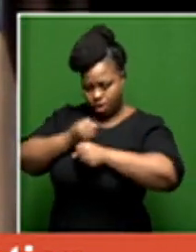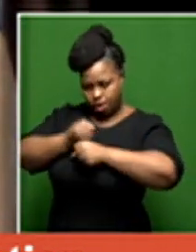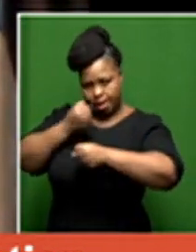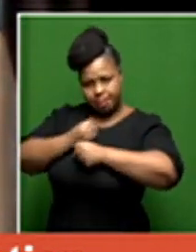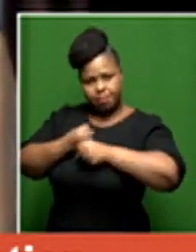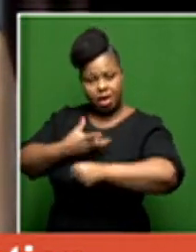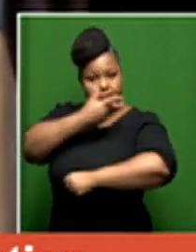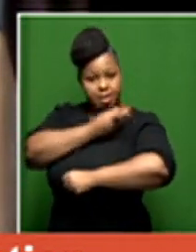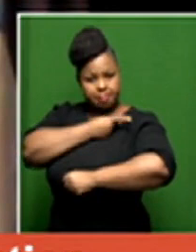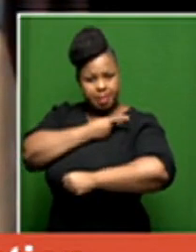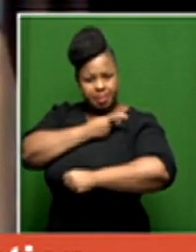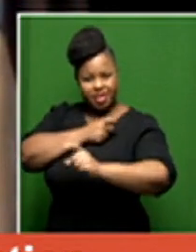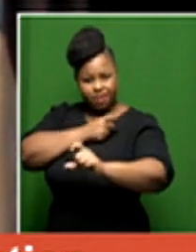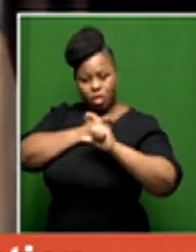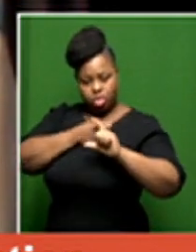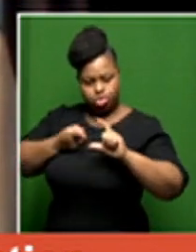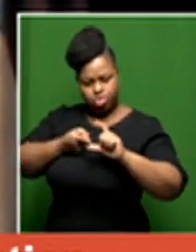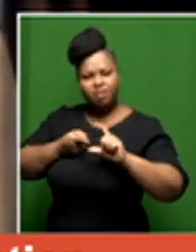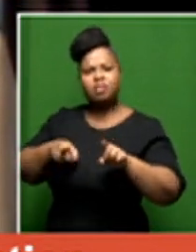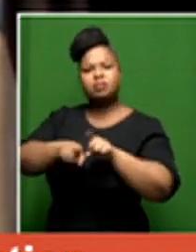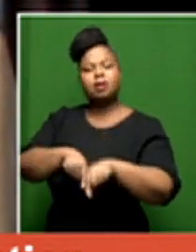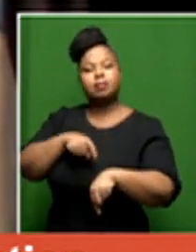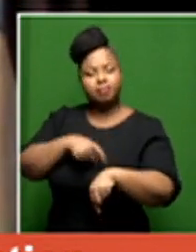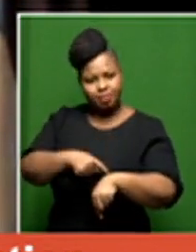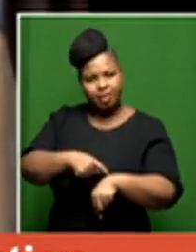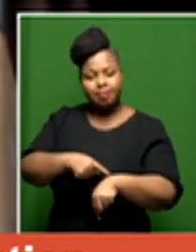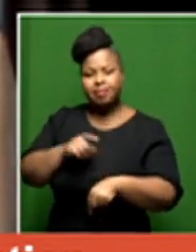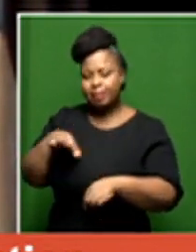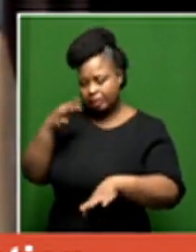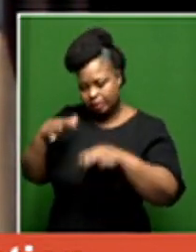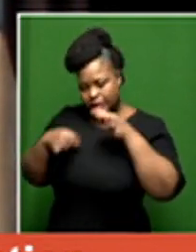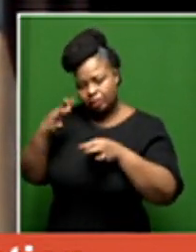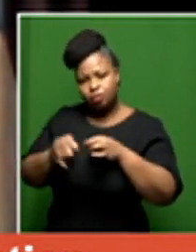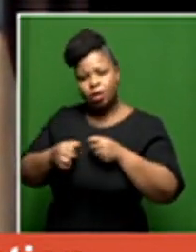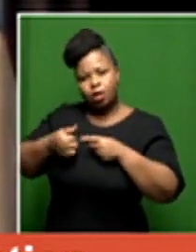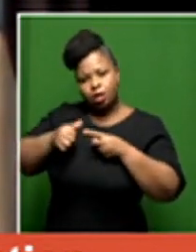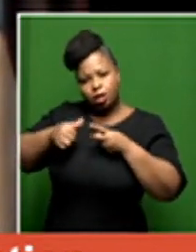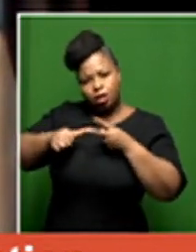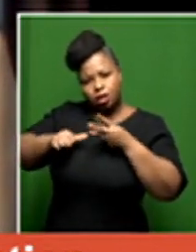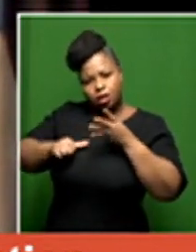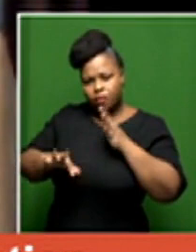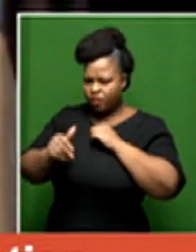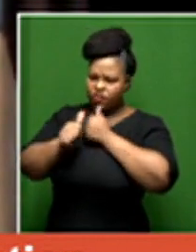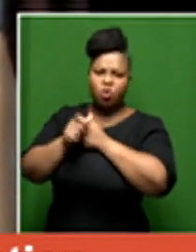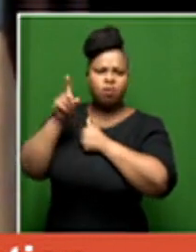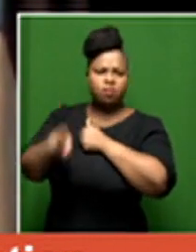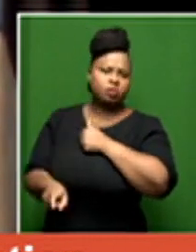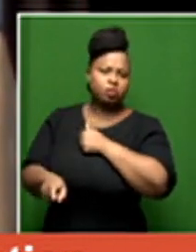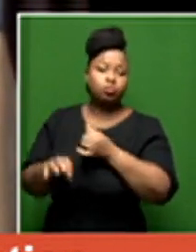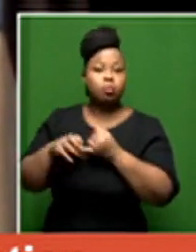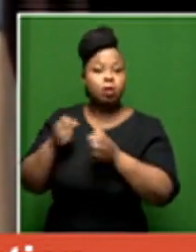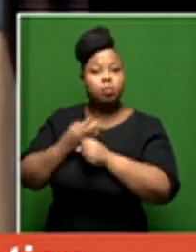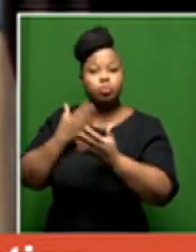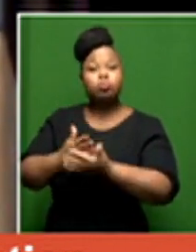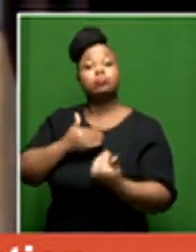is developing a vaccine, there are also critical steps which the manufacturer is undergoing to make that